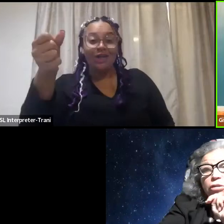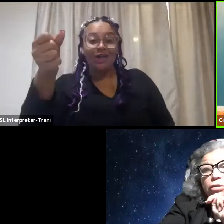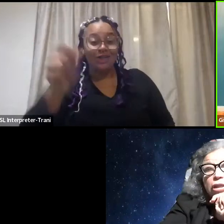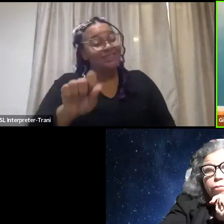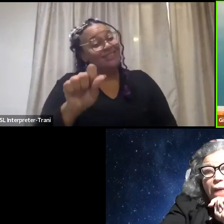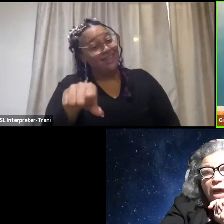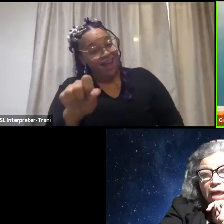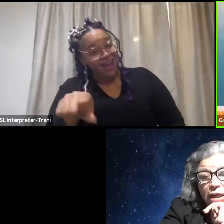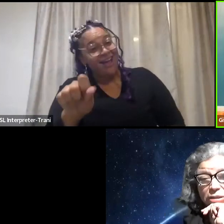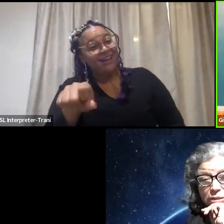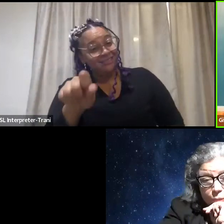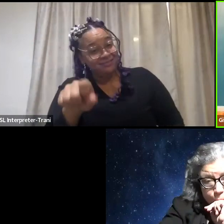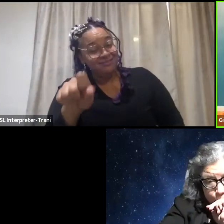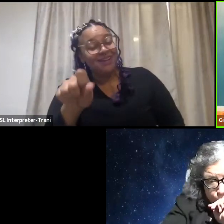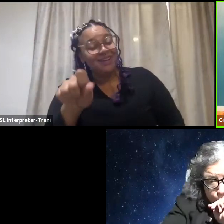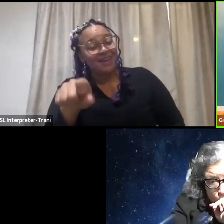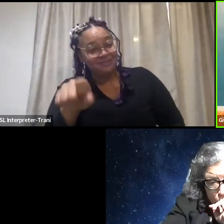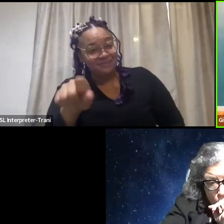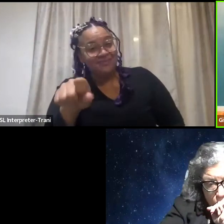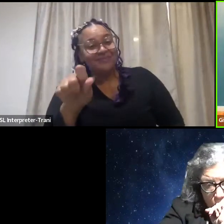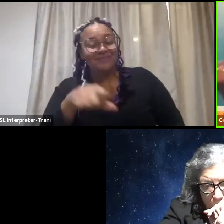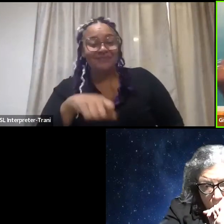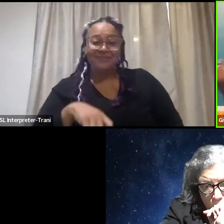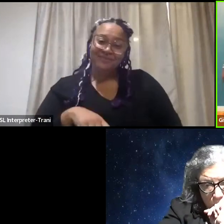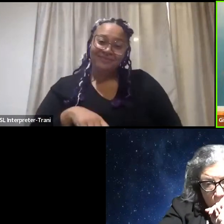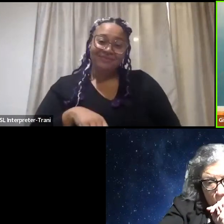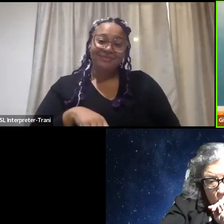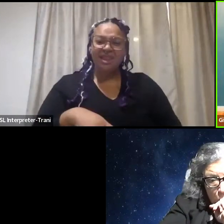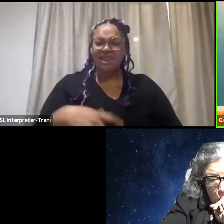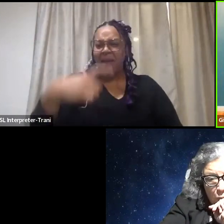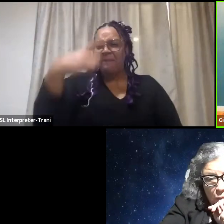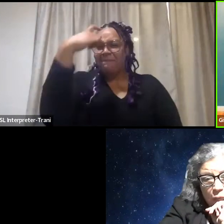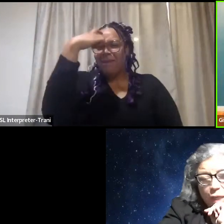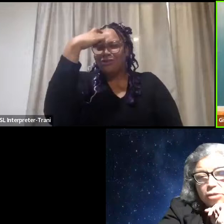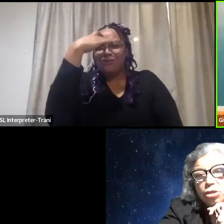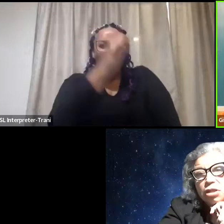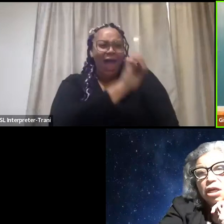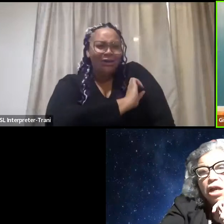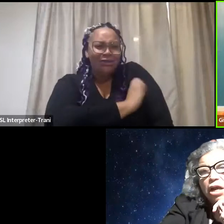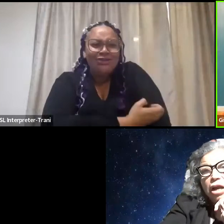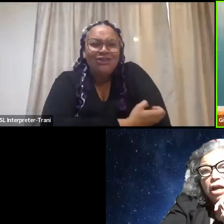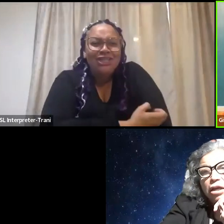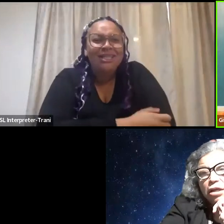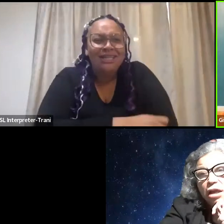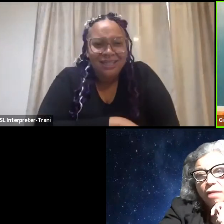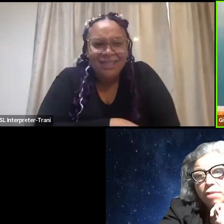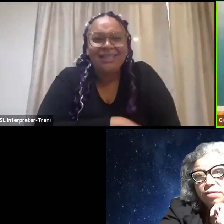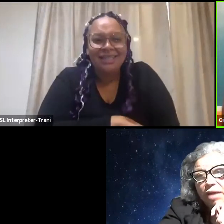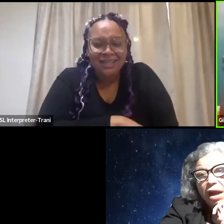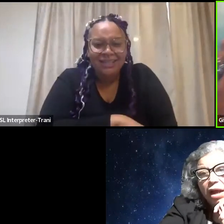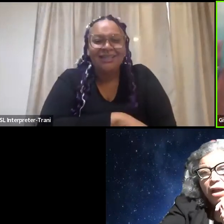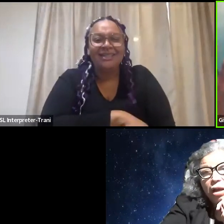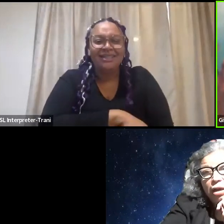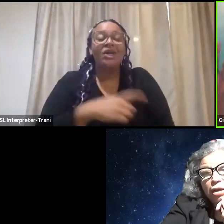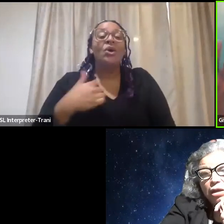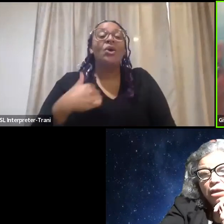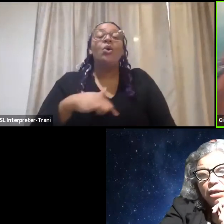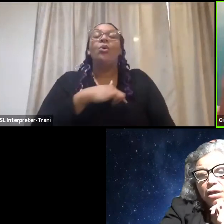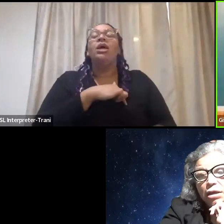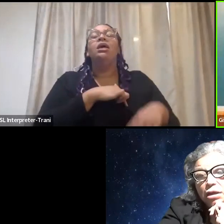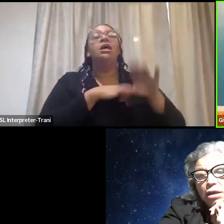Yeah. Yeah, so swords being that mental energy that we